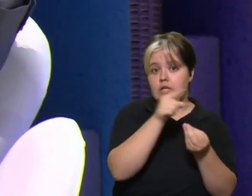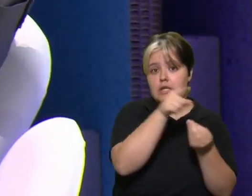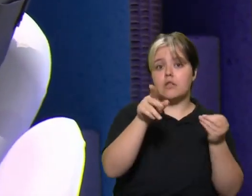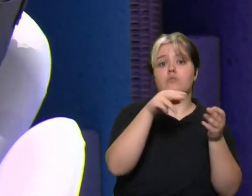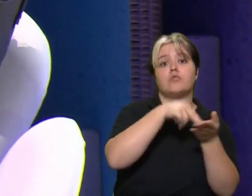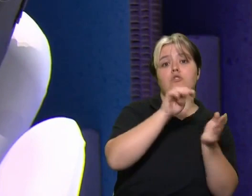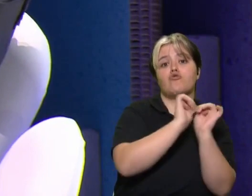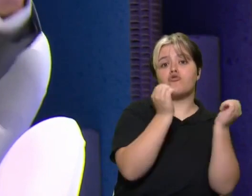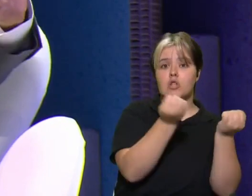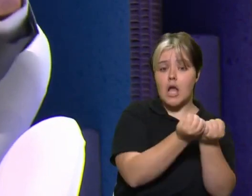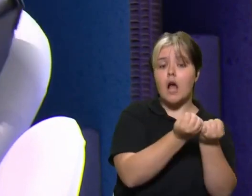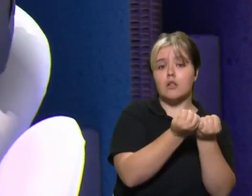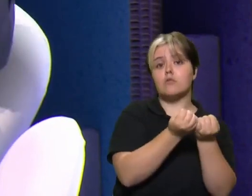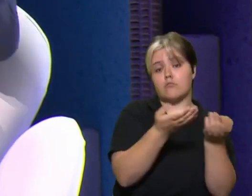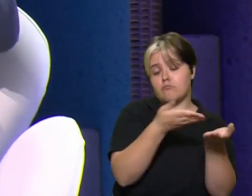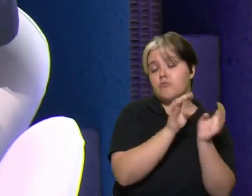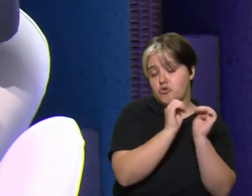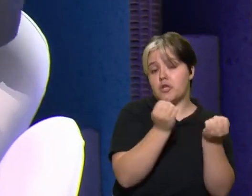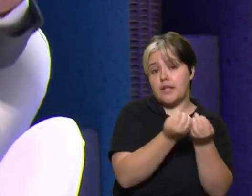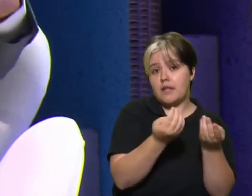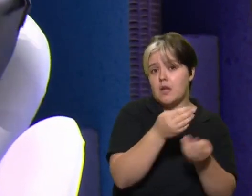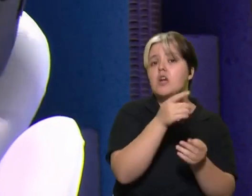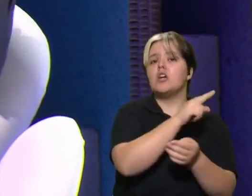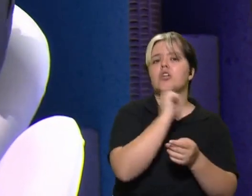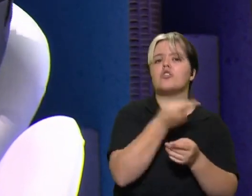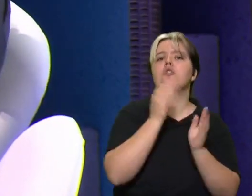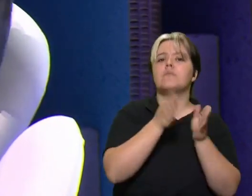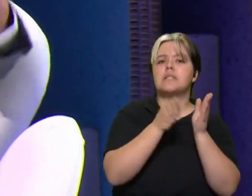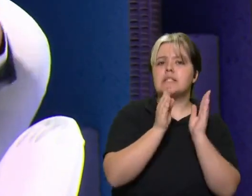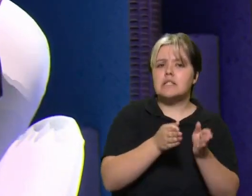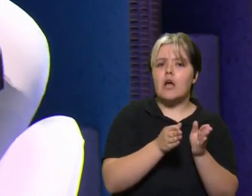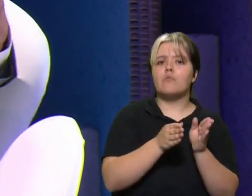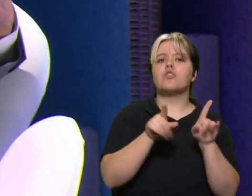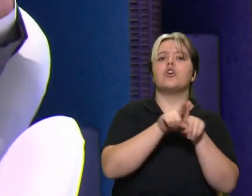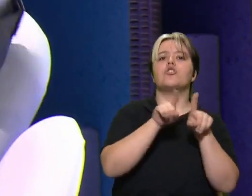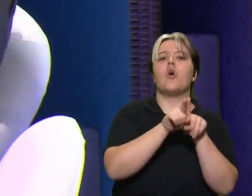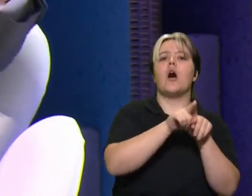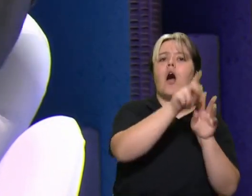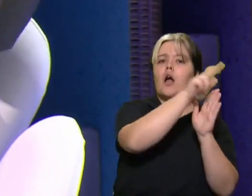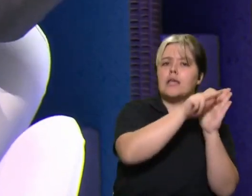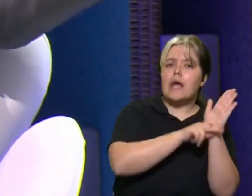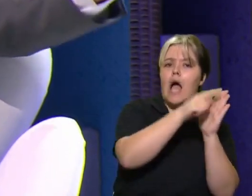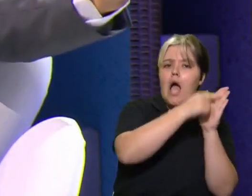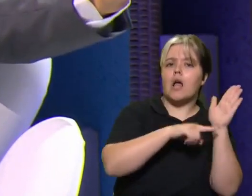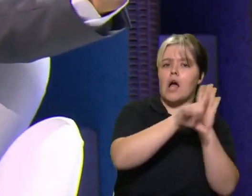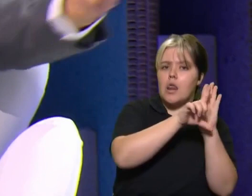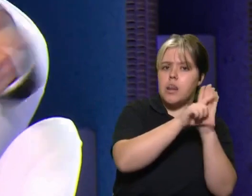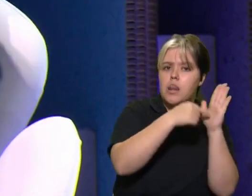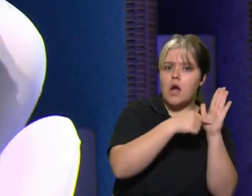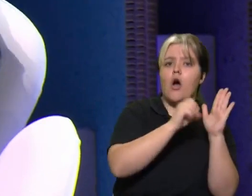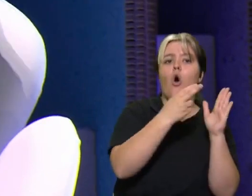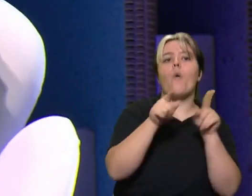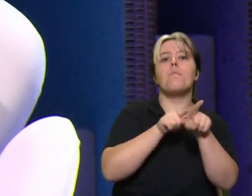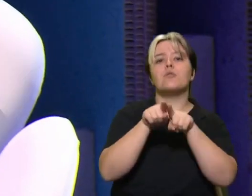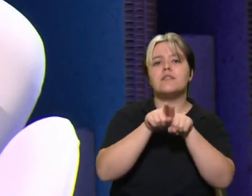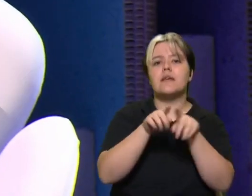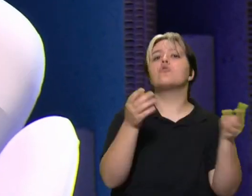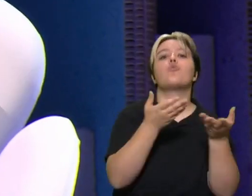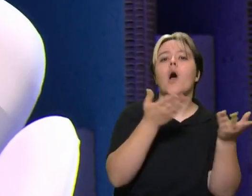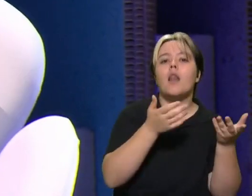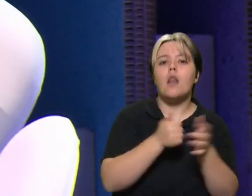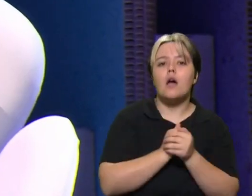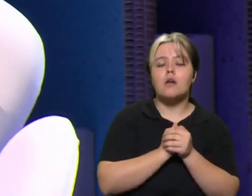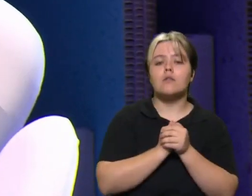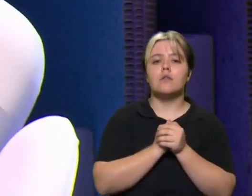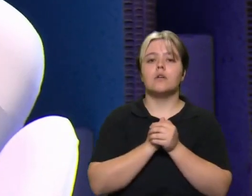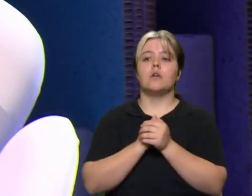social fabric society? Do we need legislative structure? Do we need more